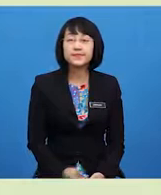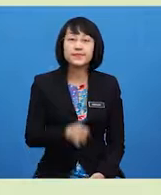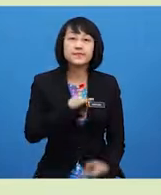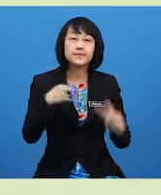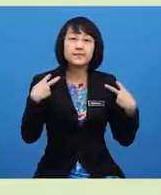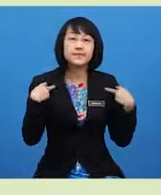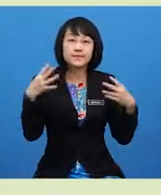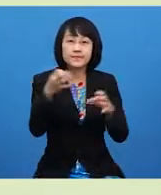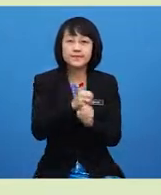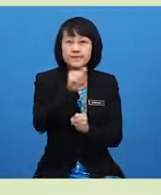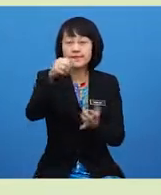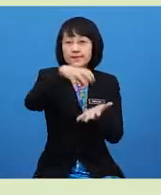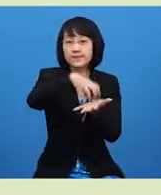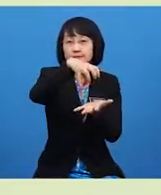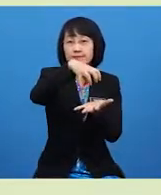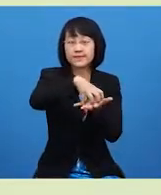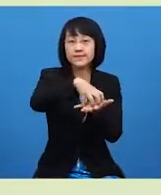I've got cake.